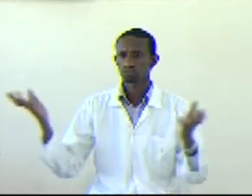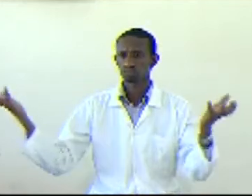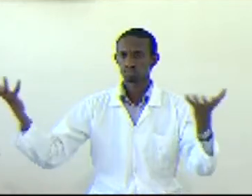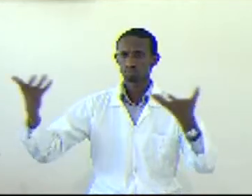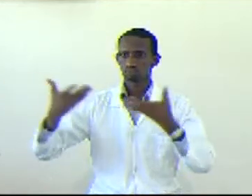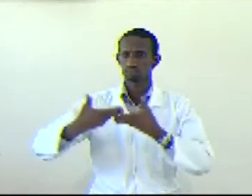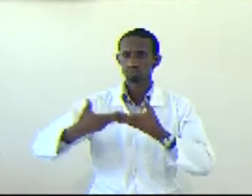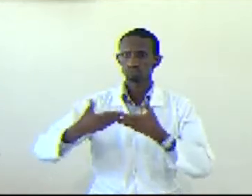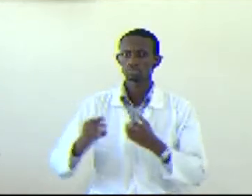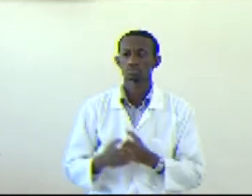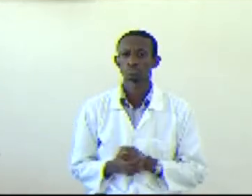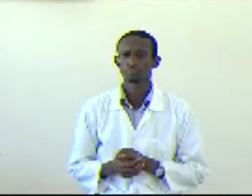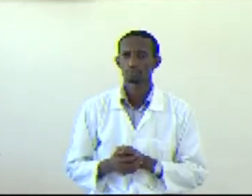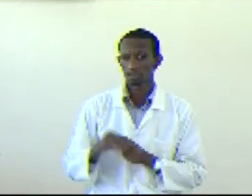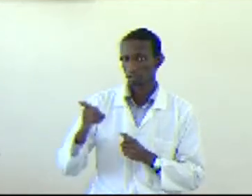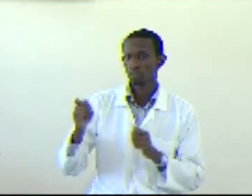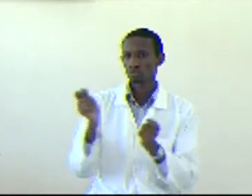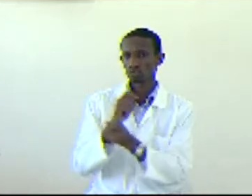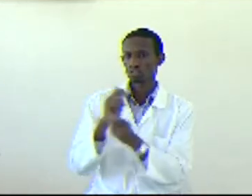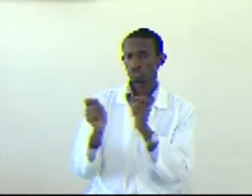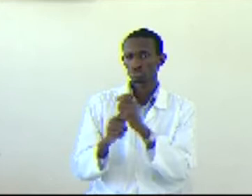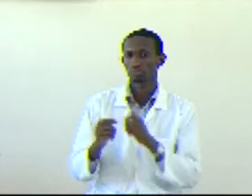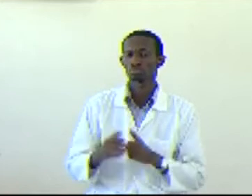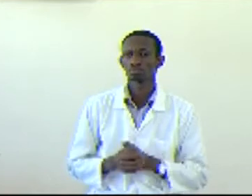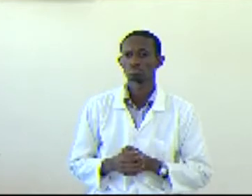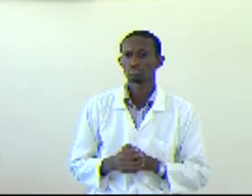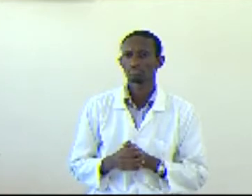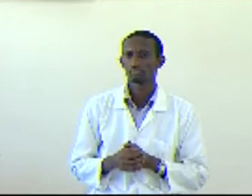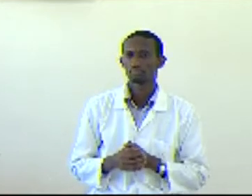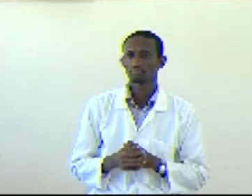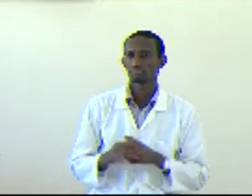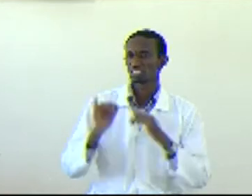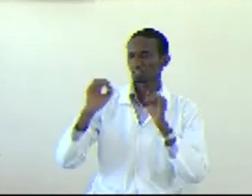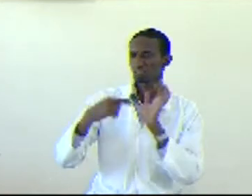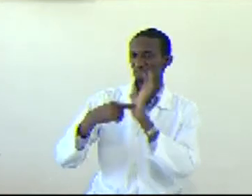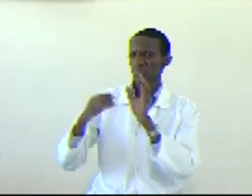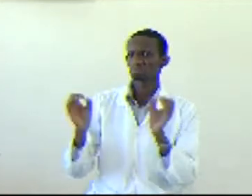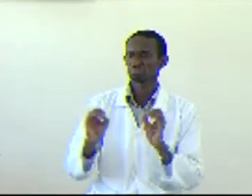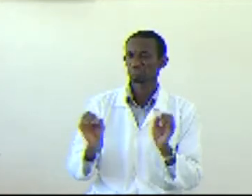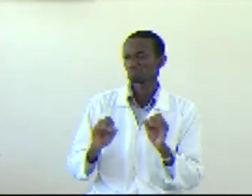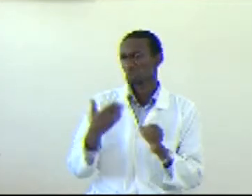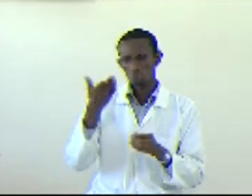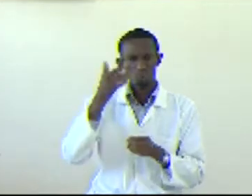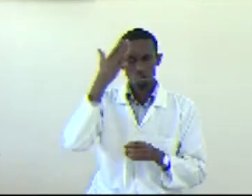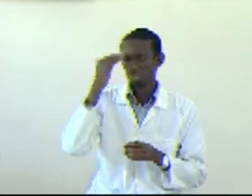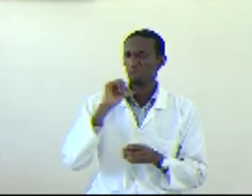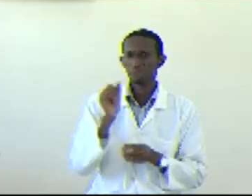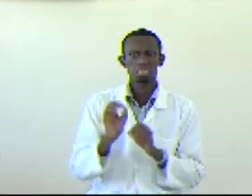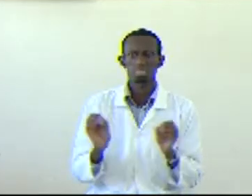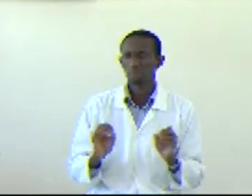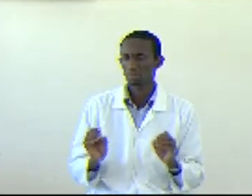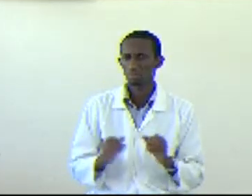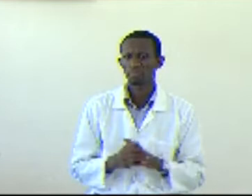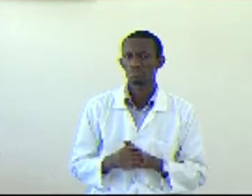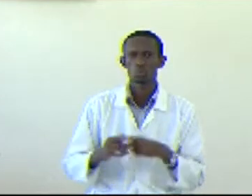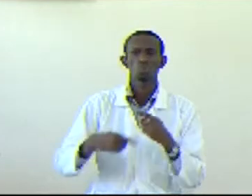right? So that's why I'm changing that one. If we did not show this diagram, we could now continue with the